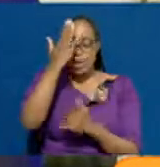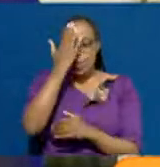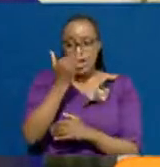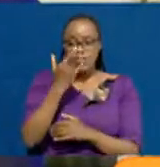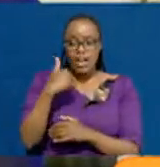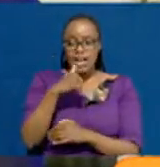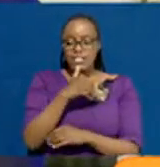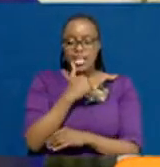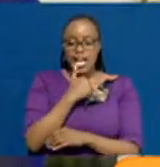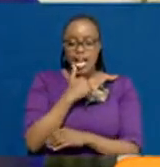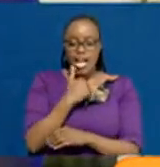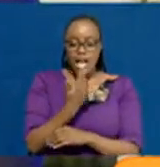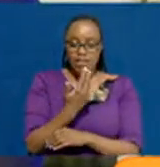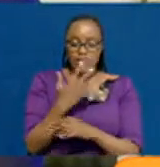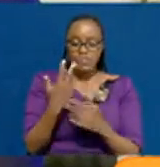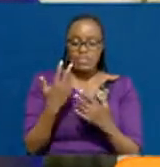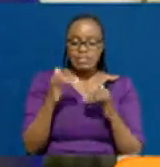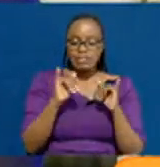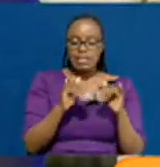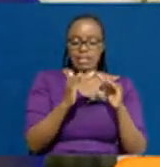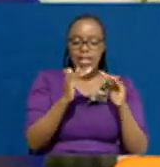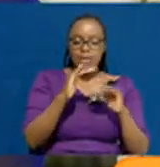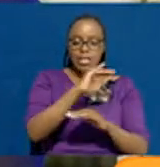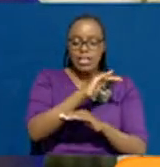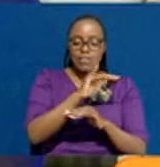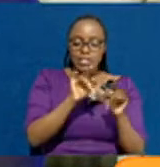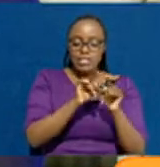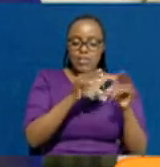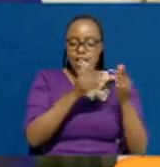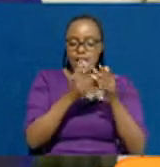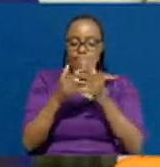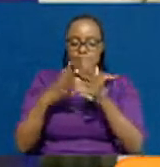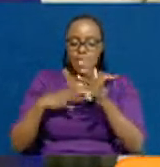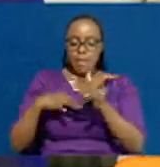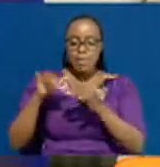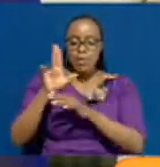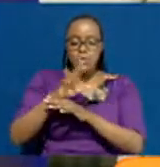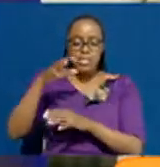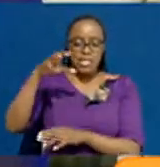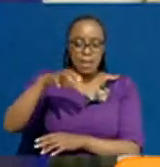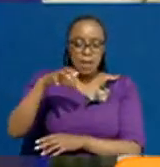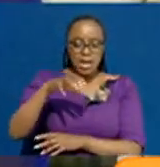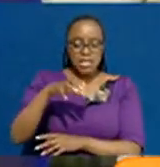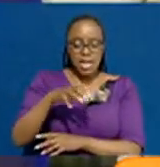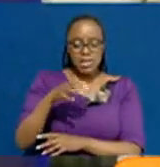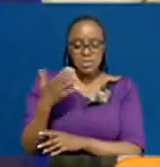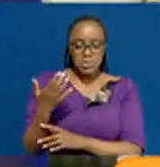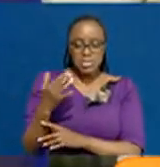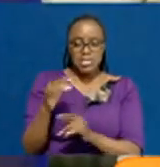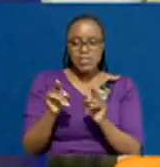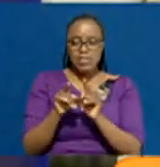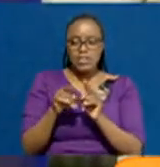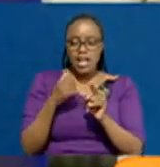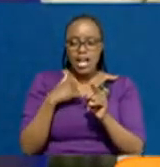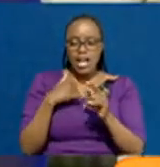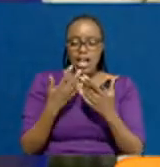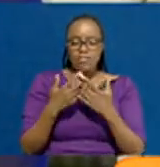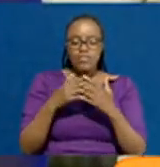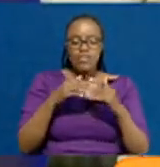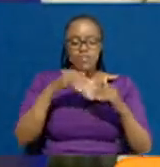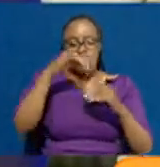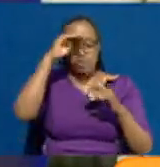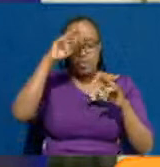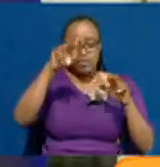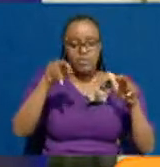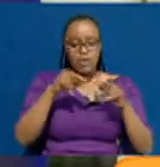no longer have the curfews, we no longer have the transport restrictions, we no longer have bars and restaurants that are closed,